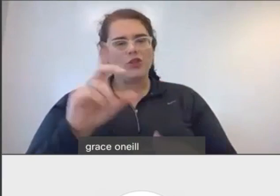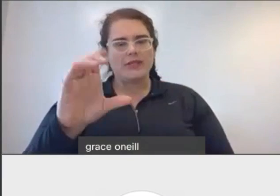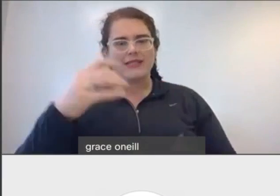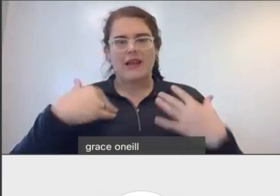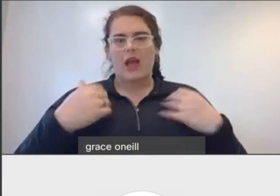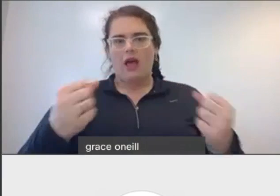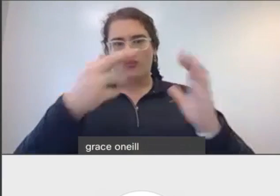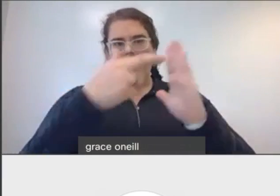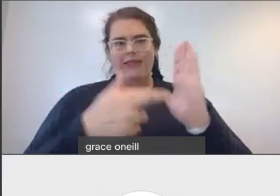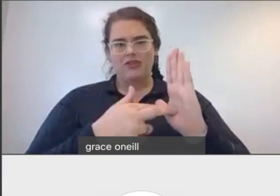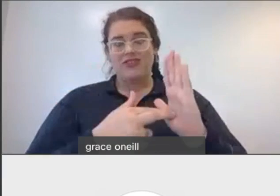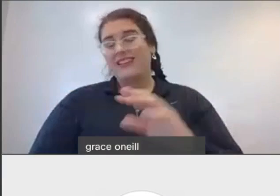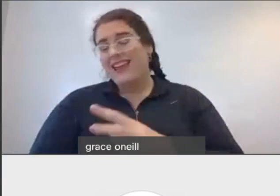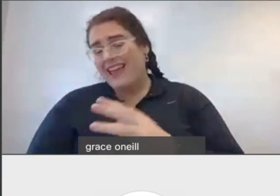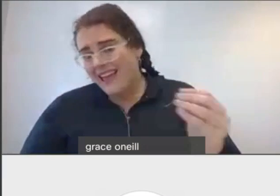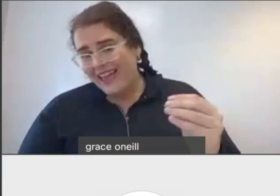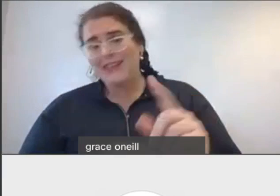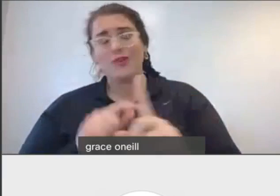to people, um,